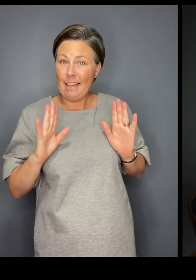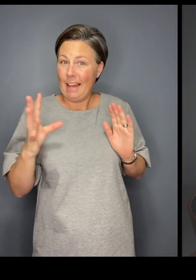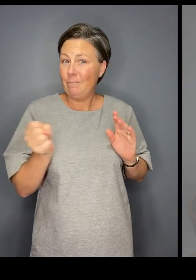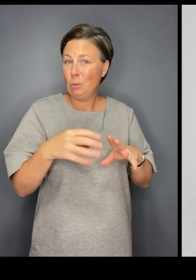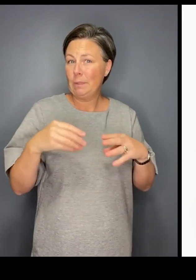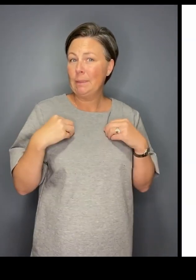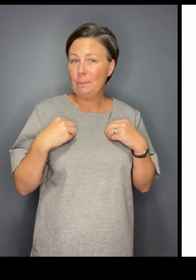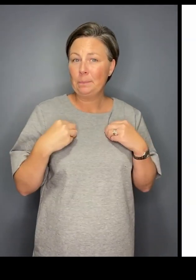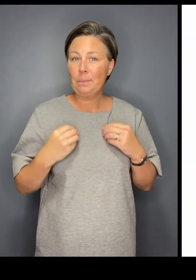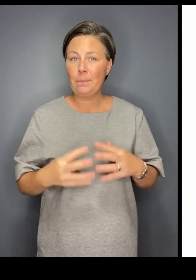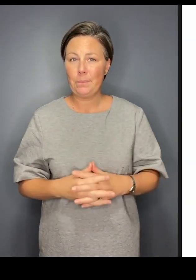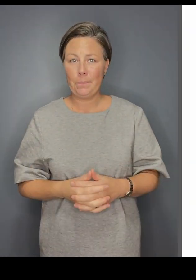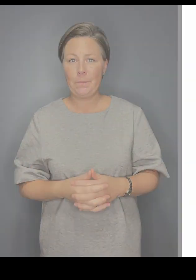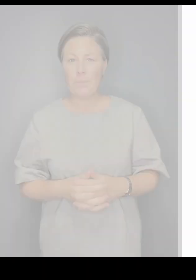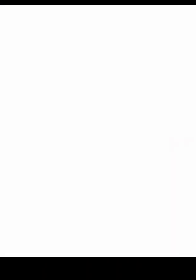this point in time.